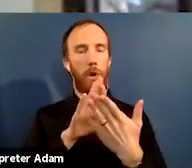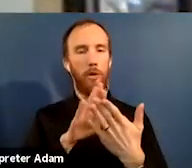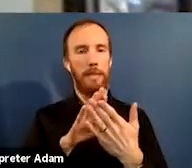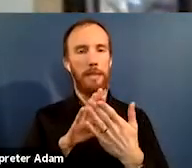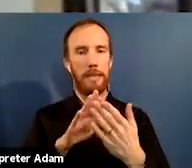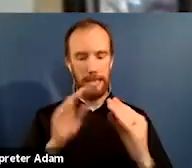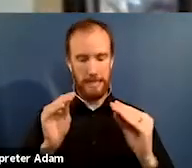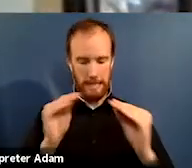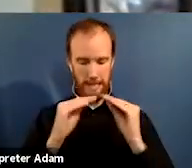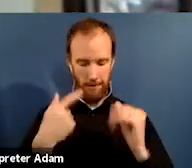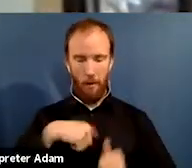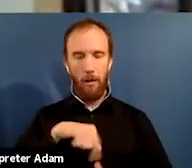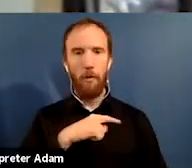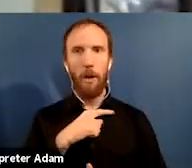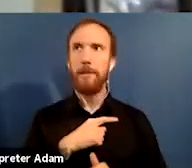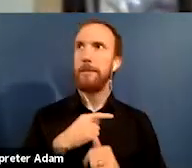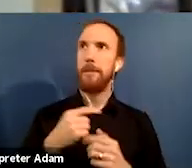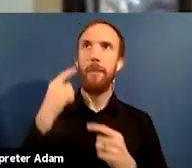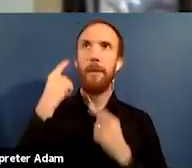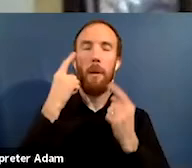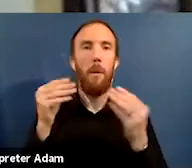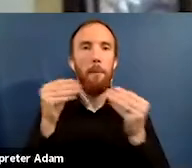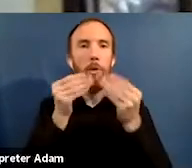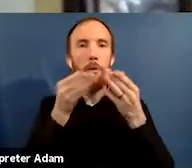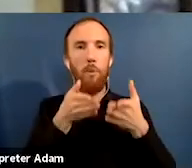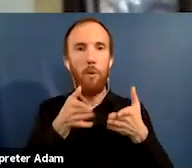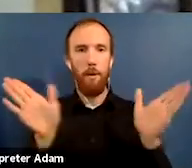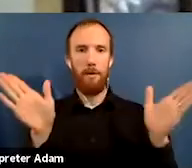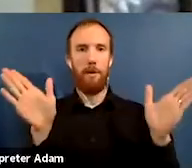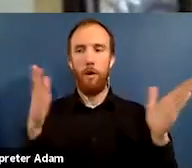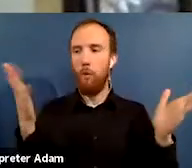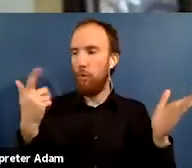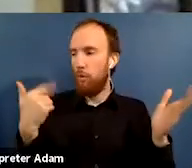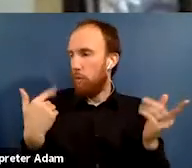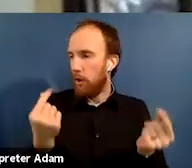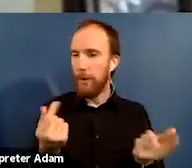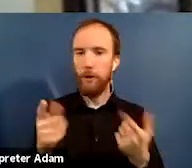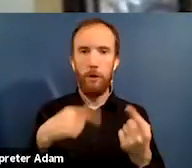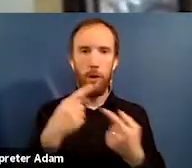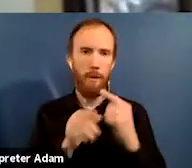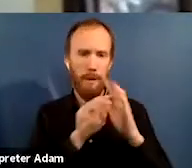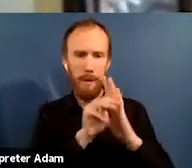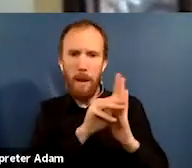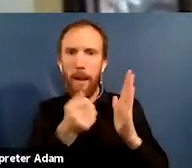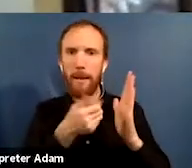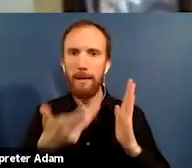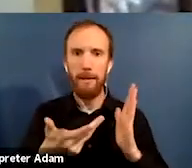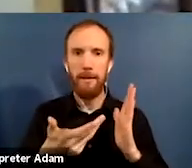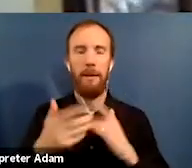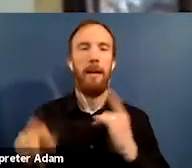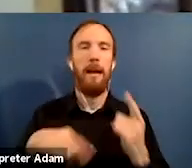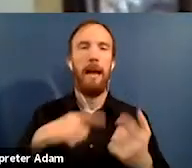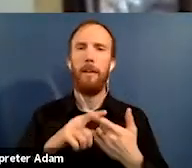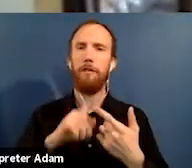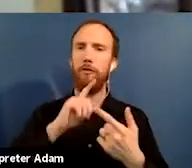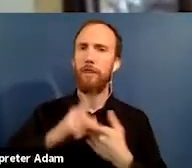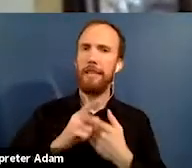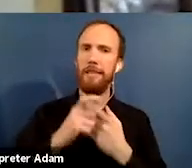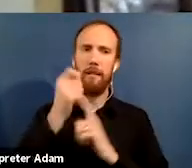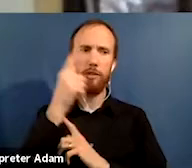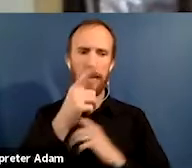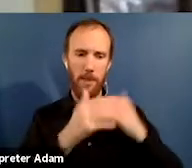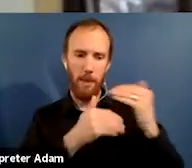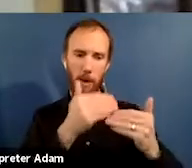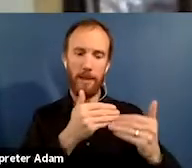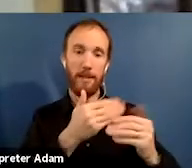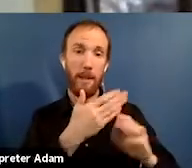more broadly sort of at what it is that we're doing when we're modeling anything. And look at the process that sort of takes place before you